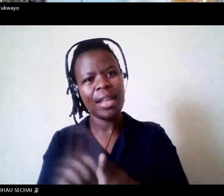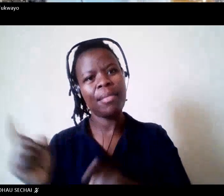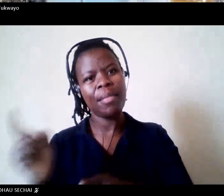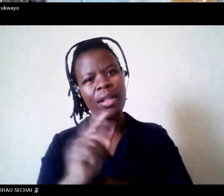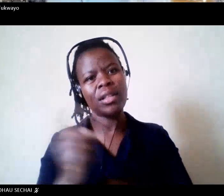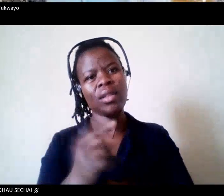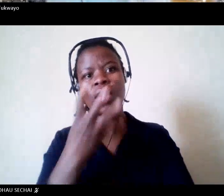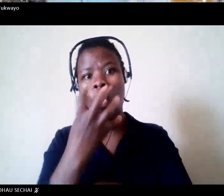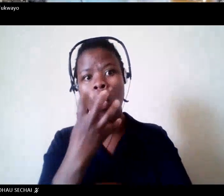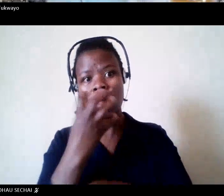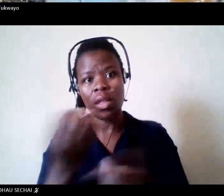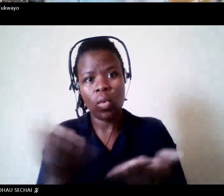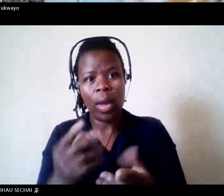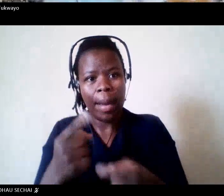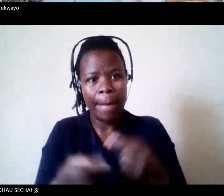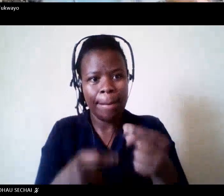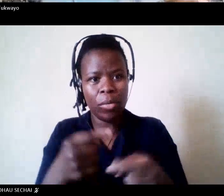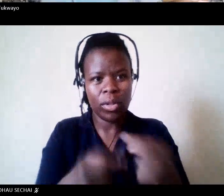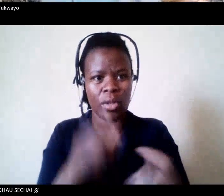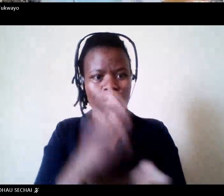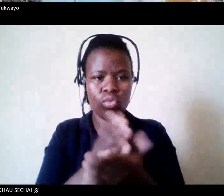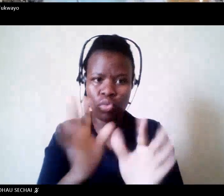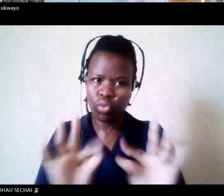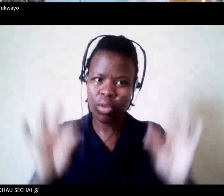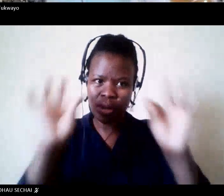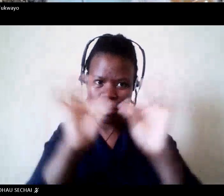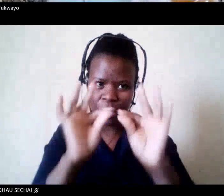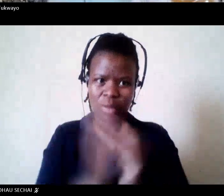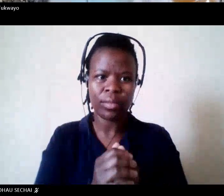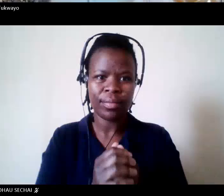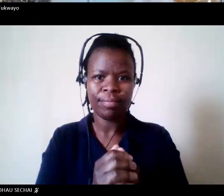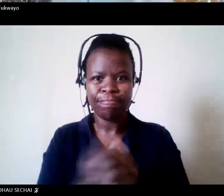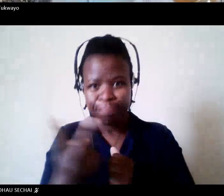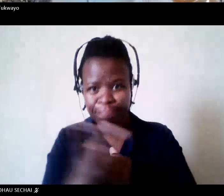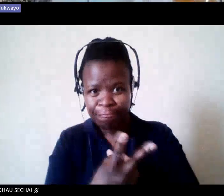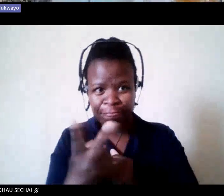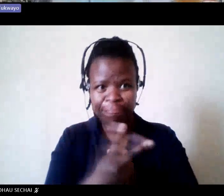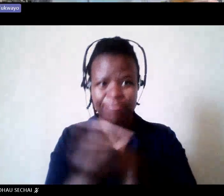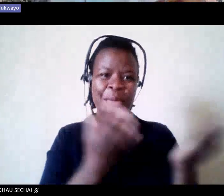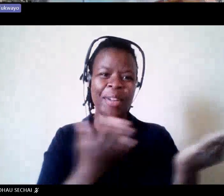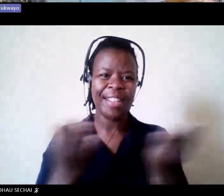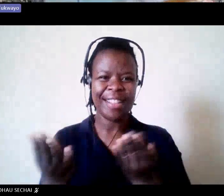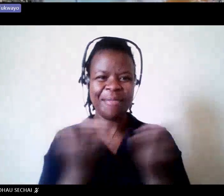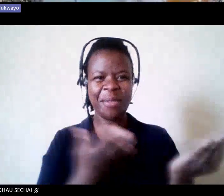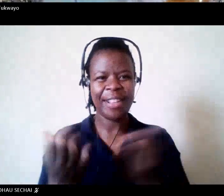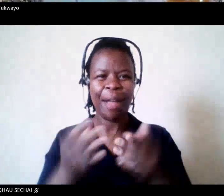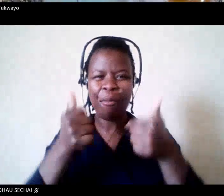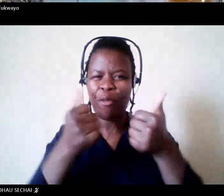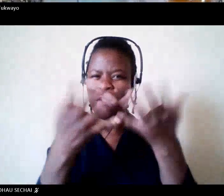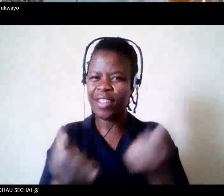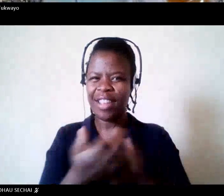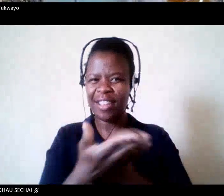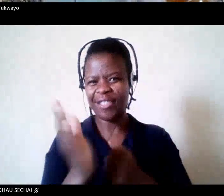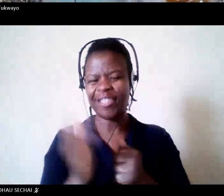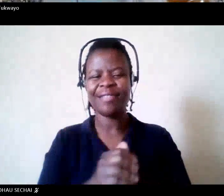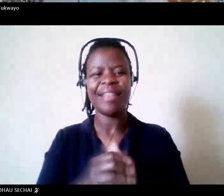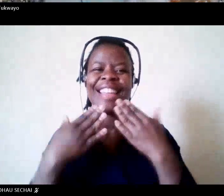just very important. Yeah. So, Pearl and Chantal, welcome. Good to have you. Thank you, EK. Thanks,